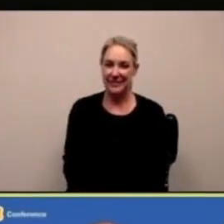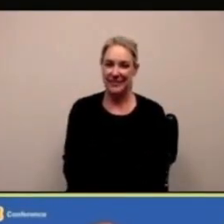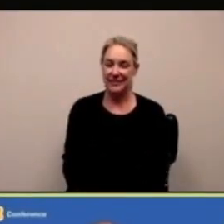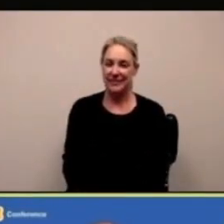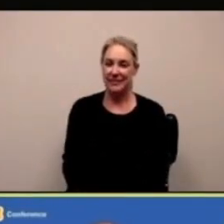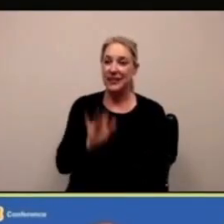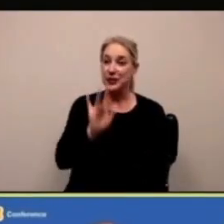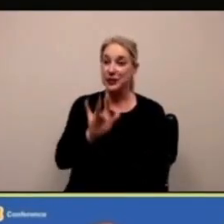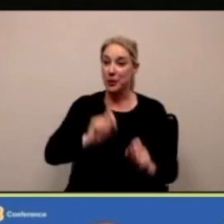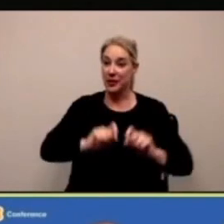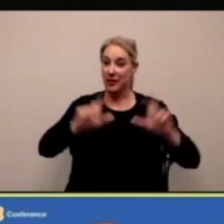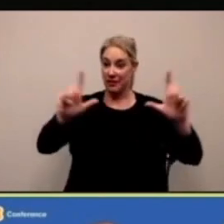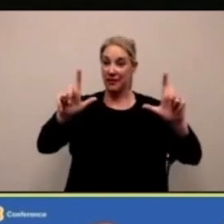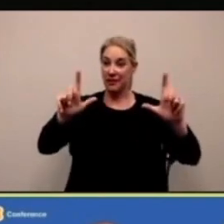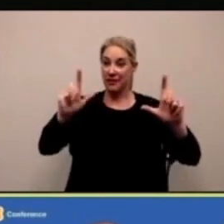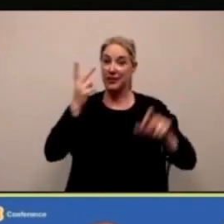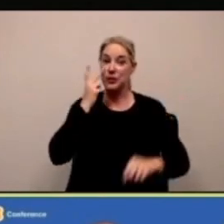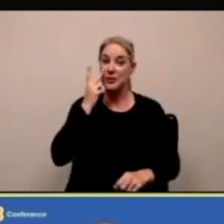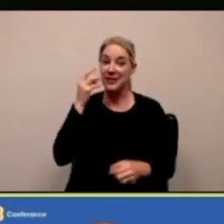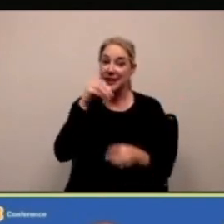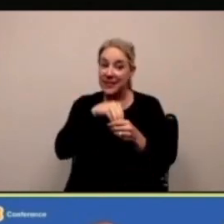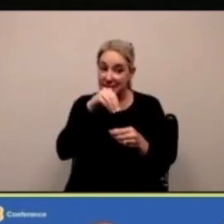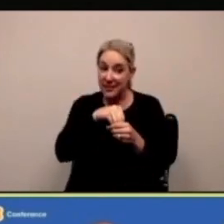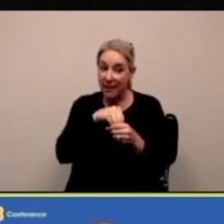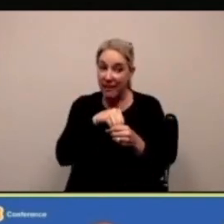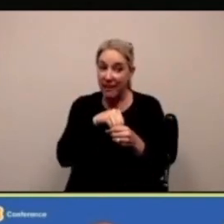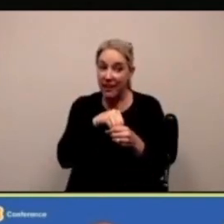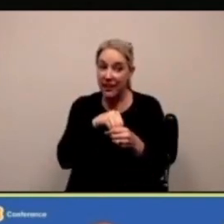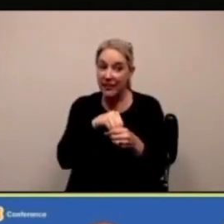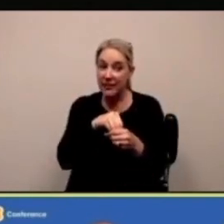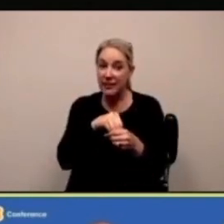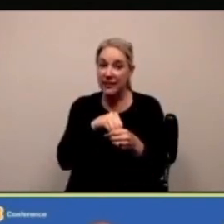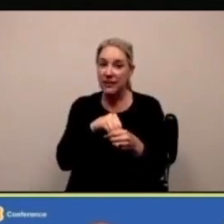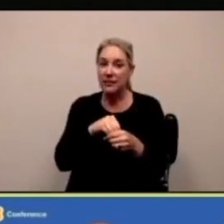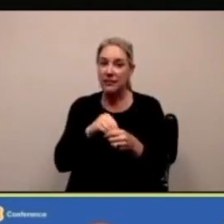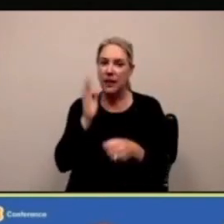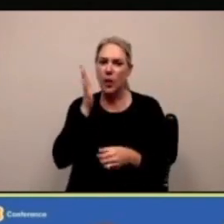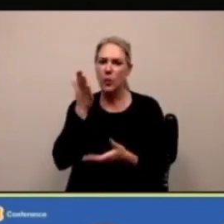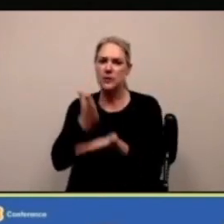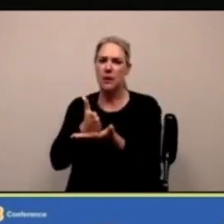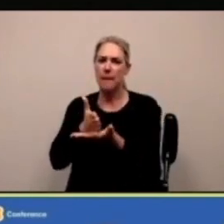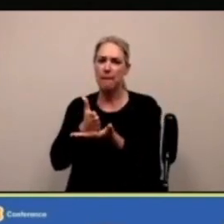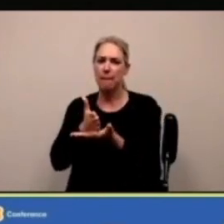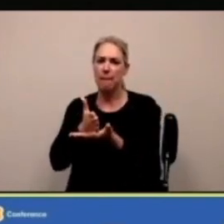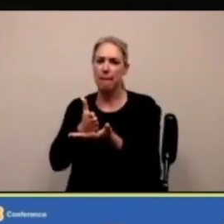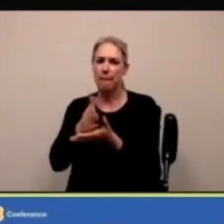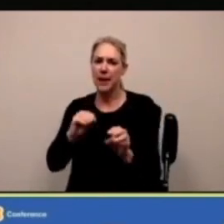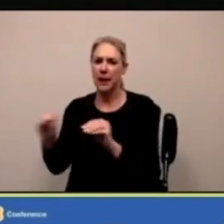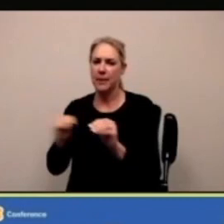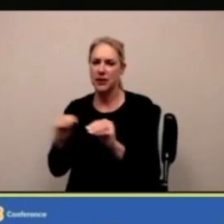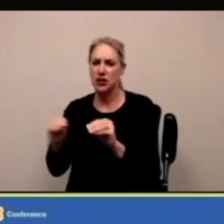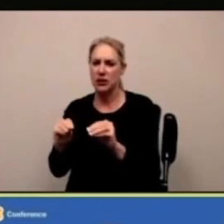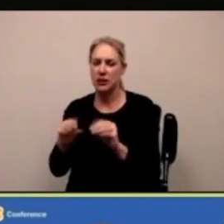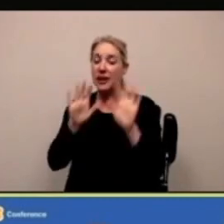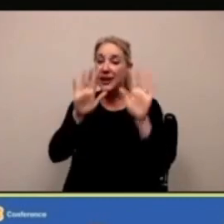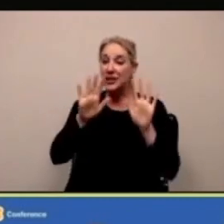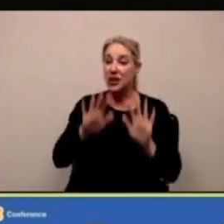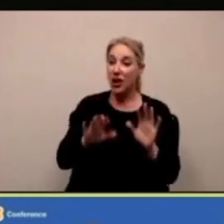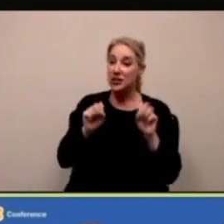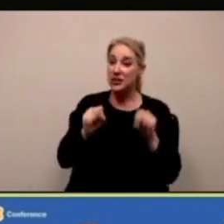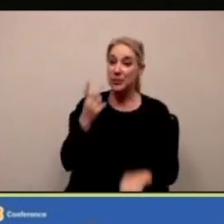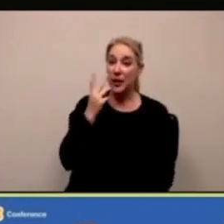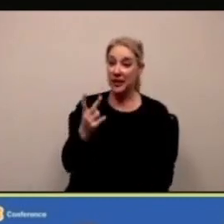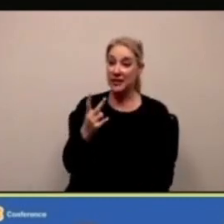Okay. Gonna stop. Okay, great. So I think this is wonderful because it gives us a chance to see